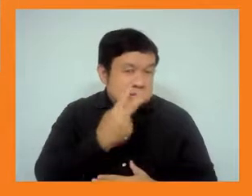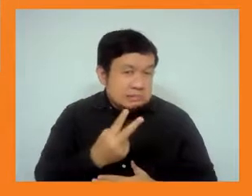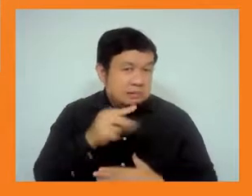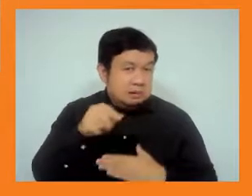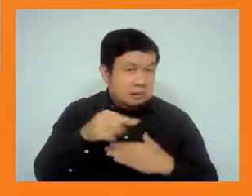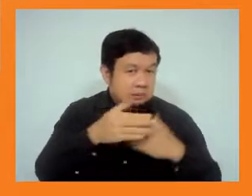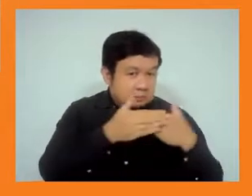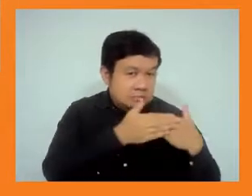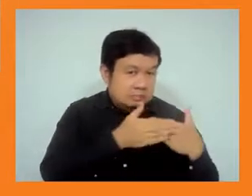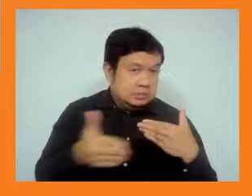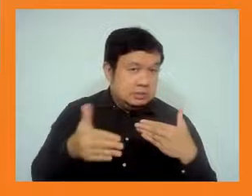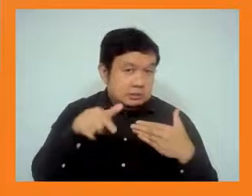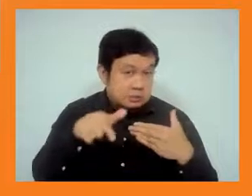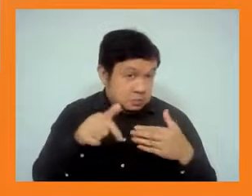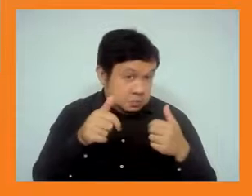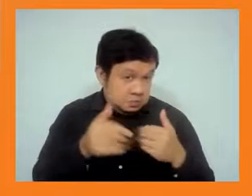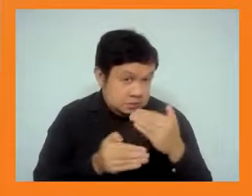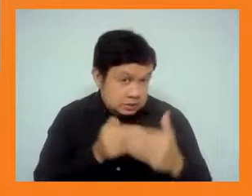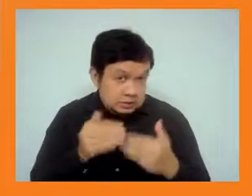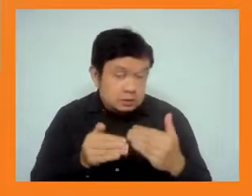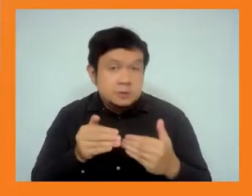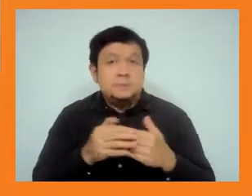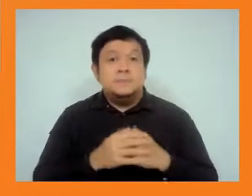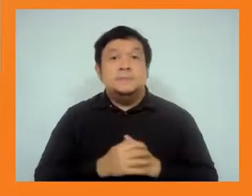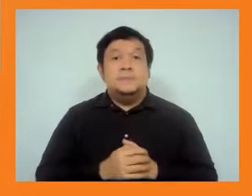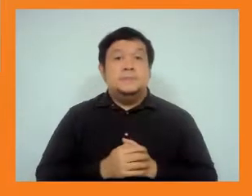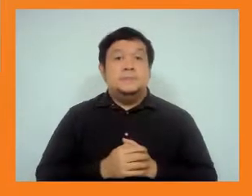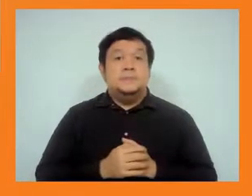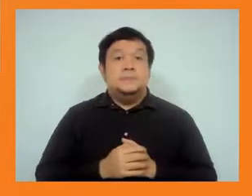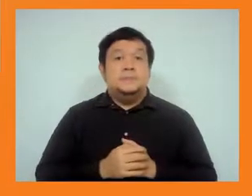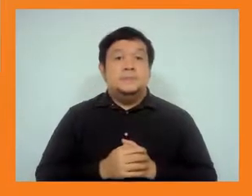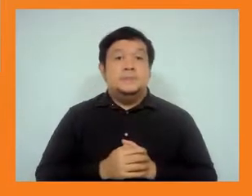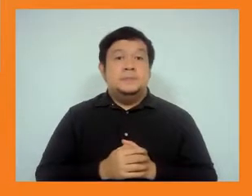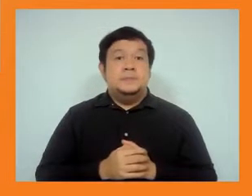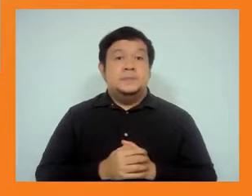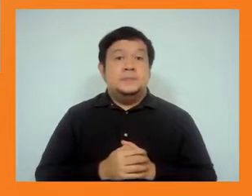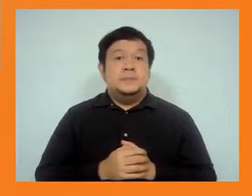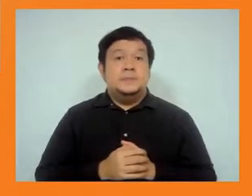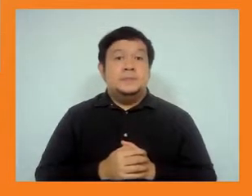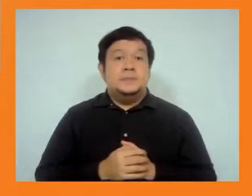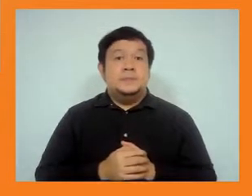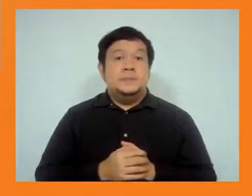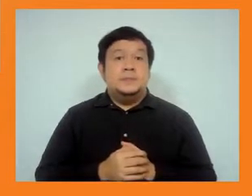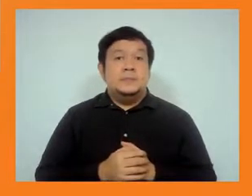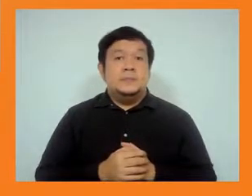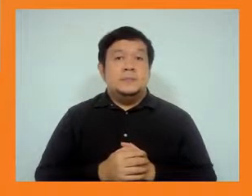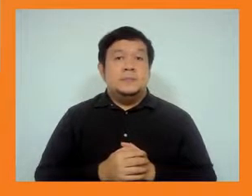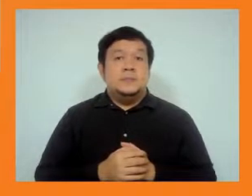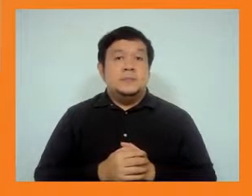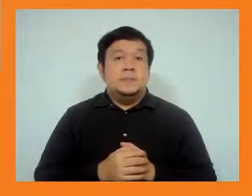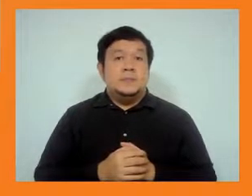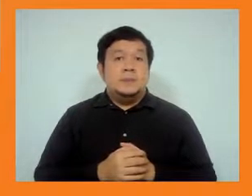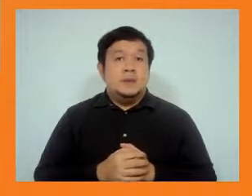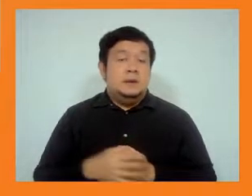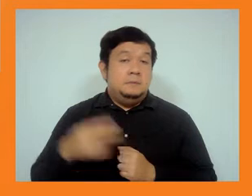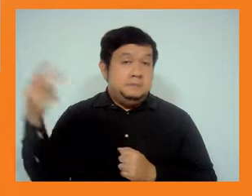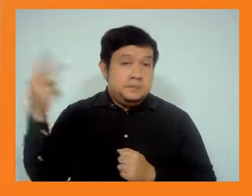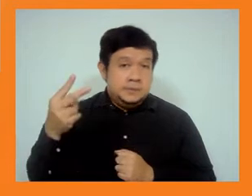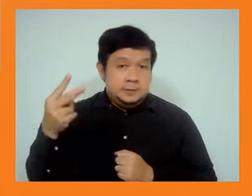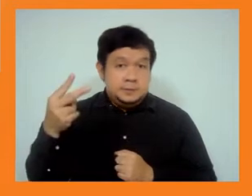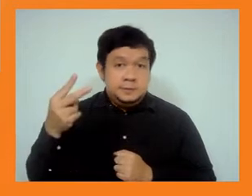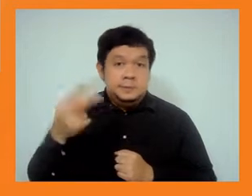implementation, especially on co-financing projects, the broader question around failed projects and debt, and also, you know, in